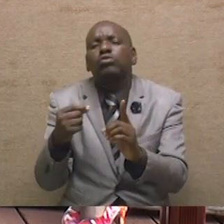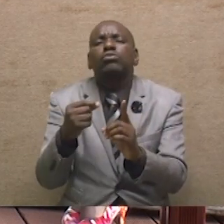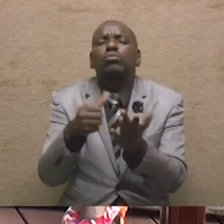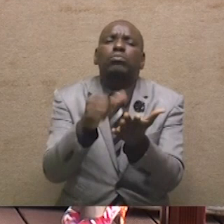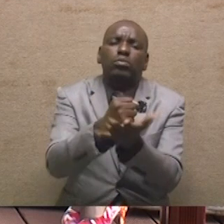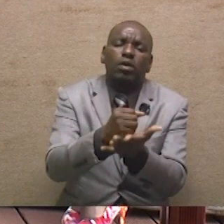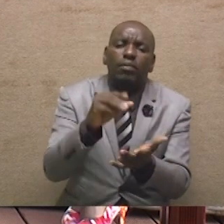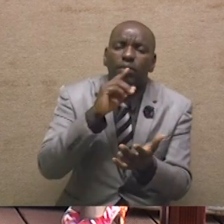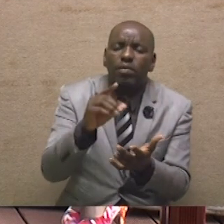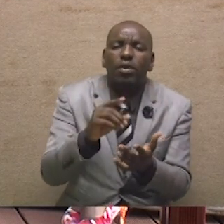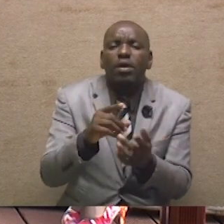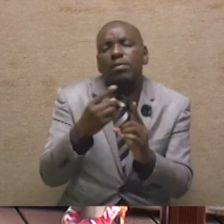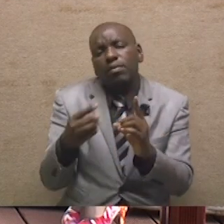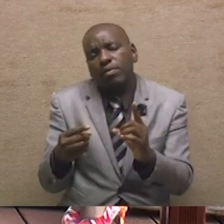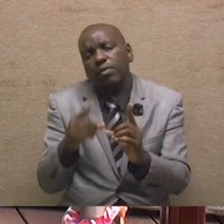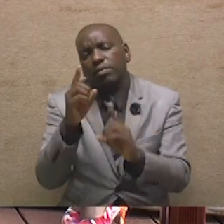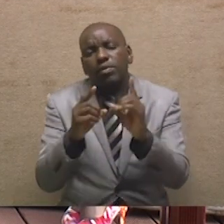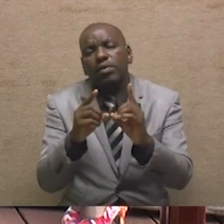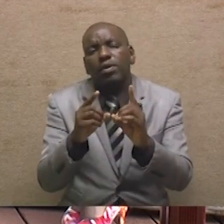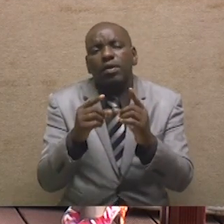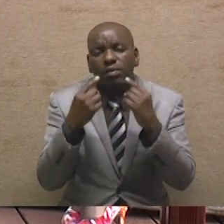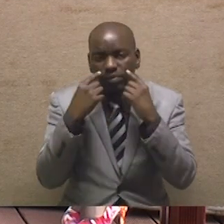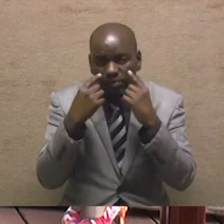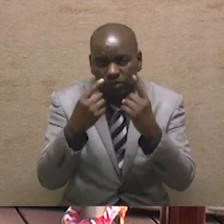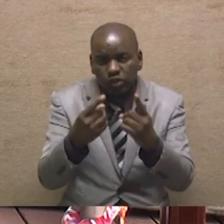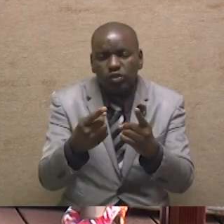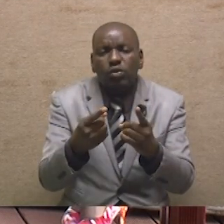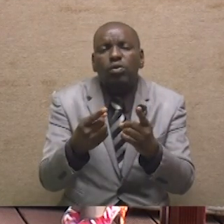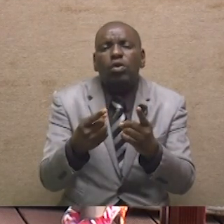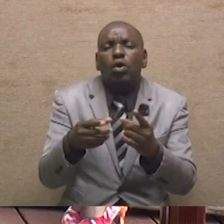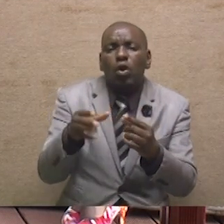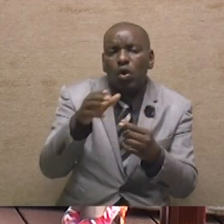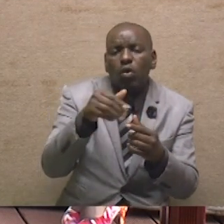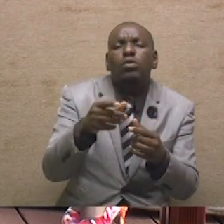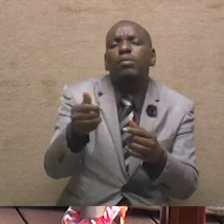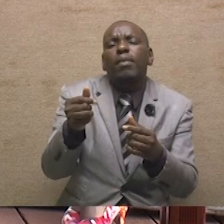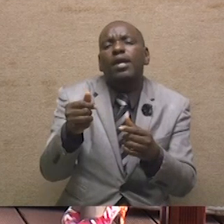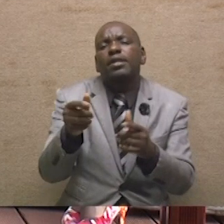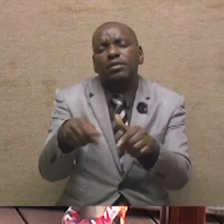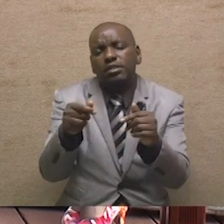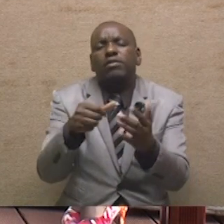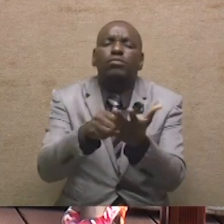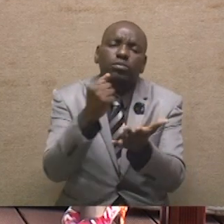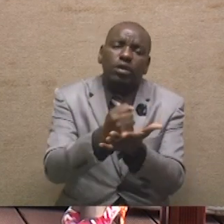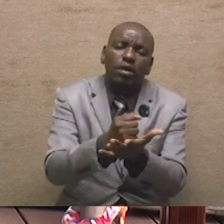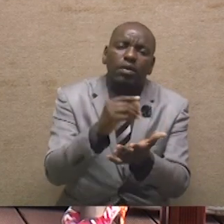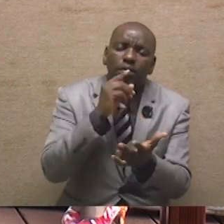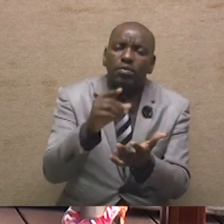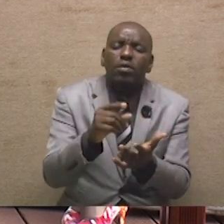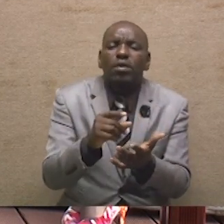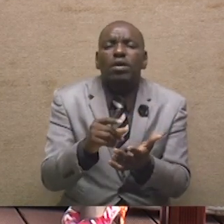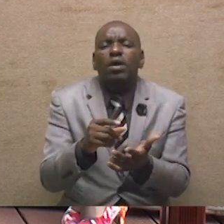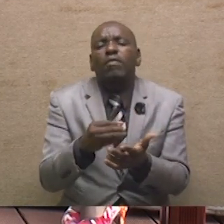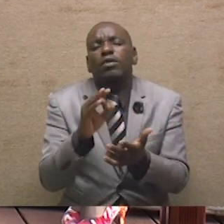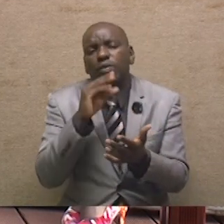authority of an institution, you are expected to ensure that those fees are paid. And if you don't pay those in fees, actual fact, you're